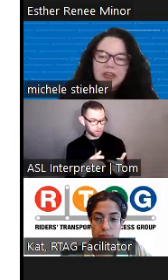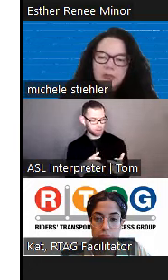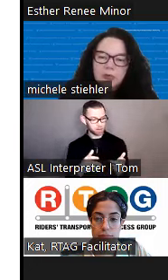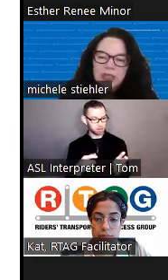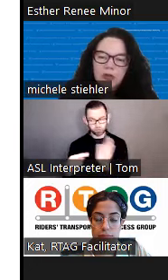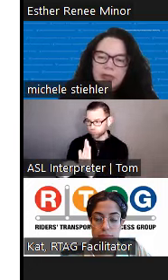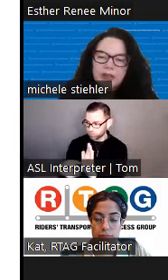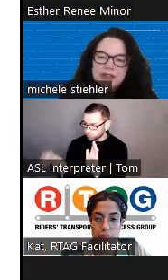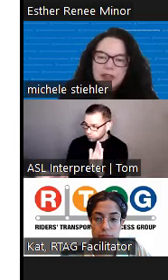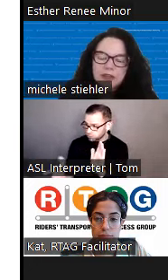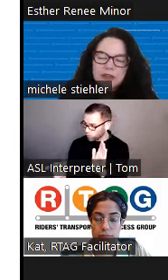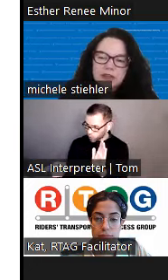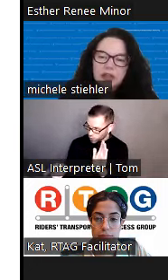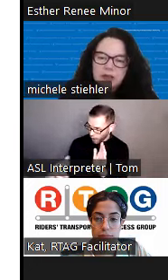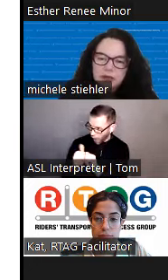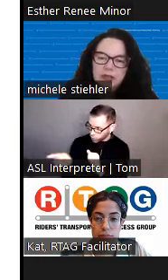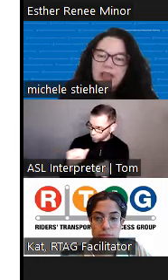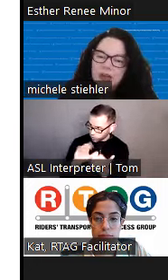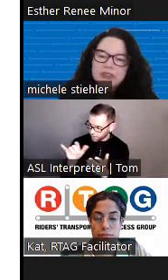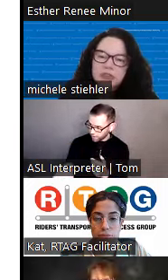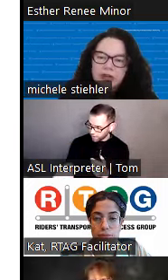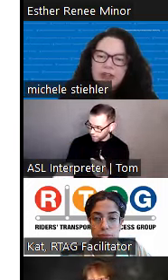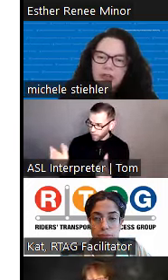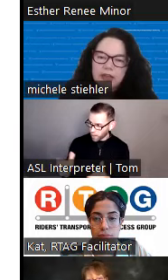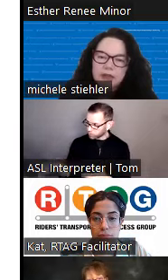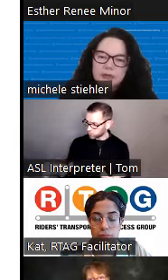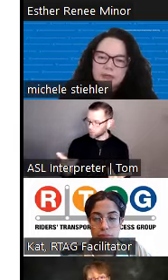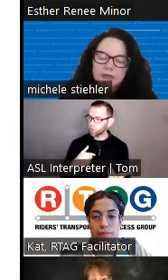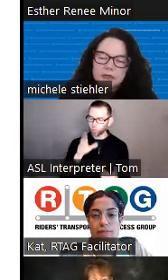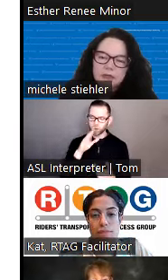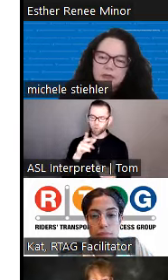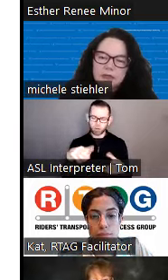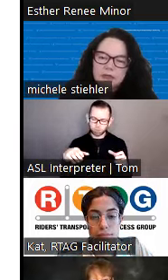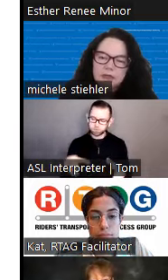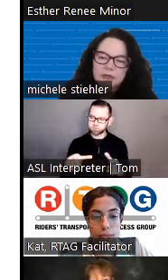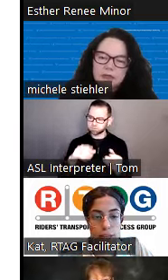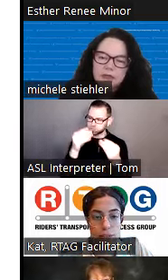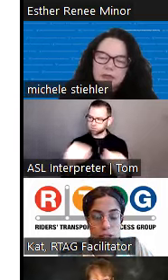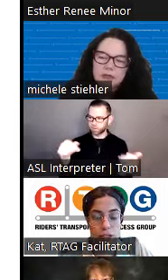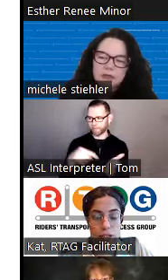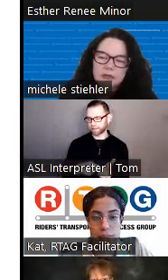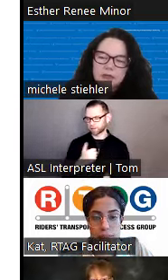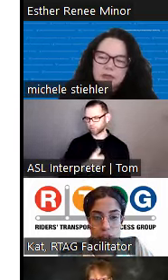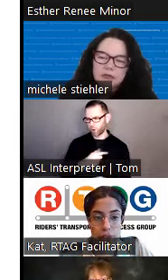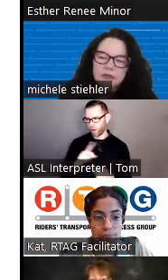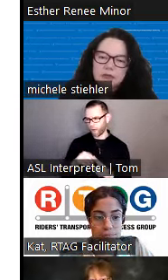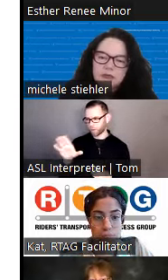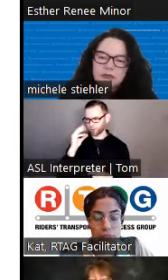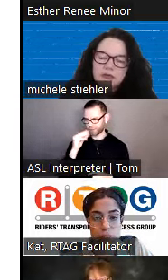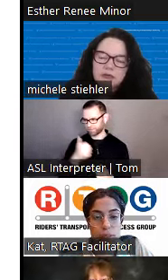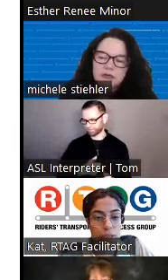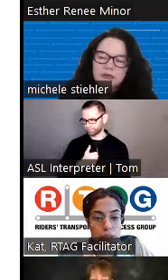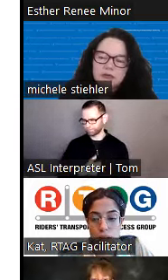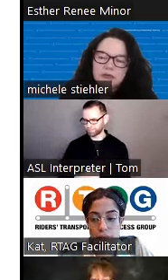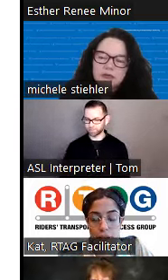take action when we hear about these things. Again, I'm sorry to hear that. Thanks, Esther. Thanks, Michelle.